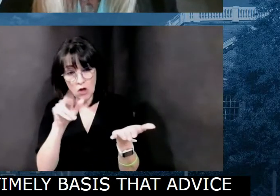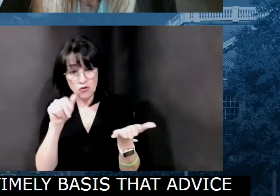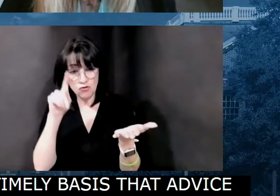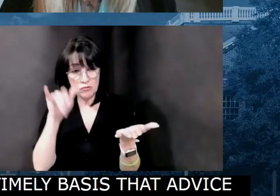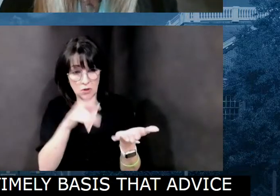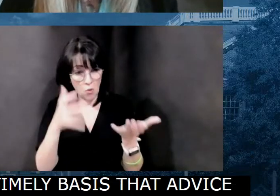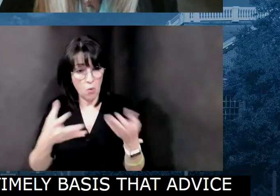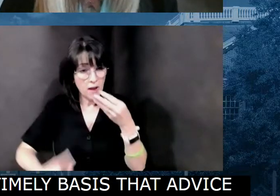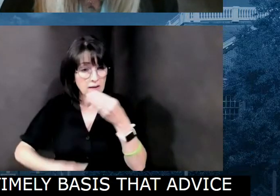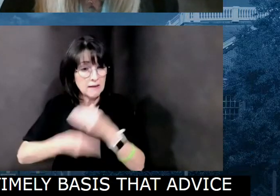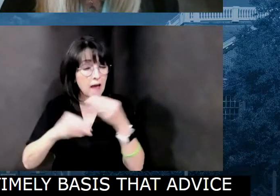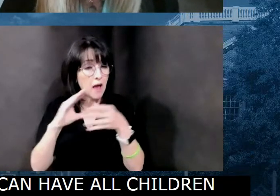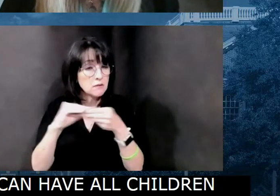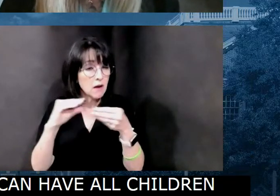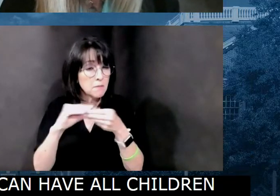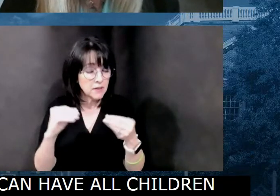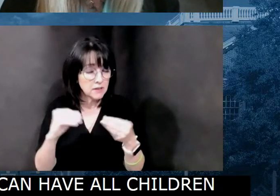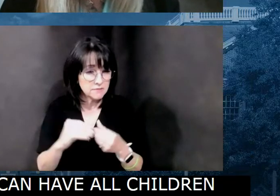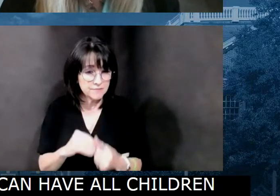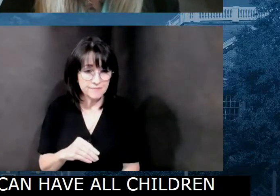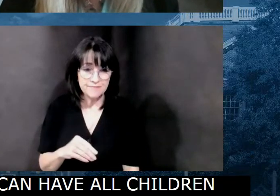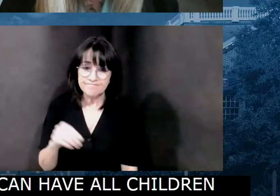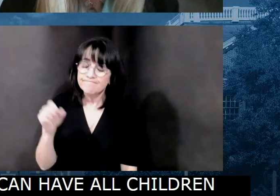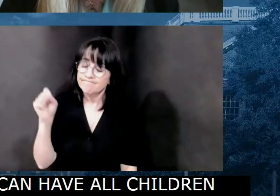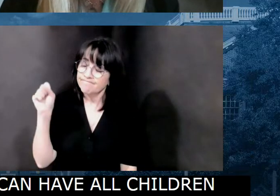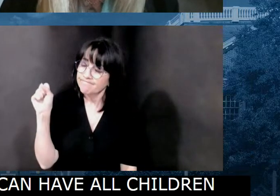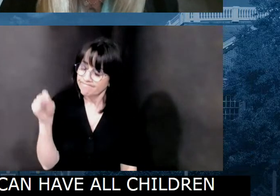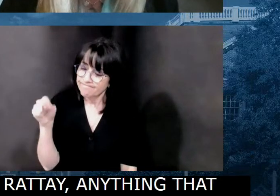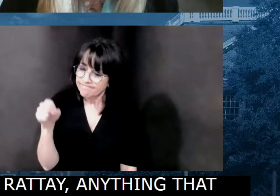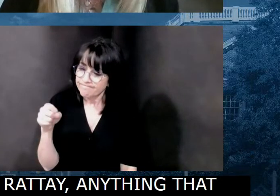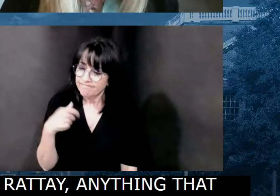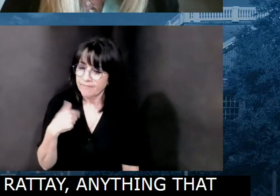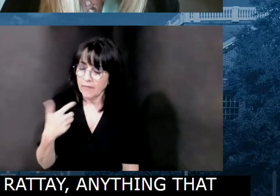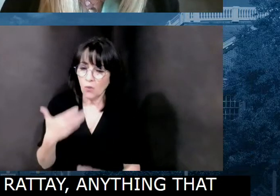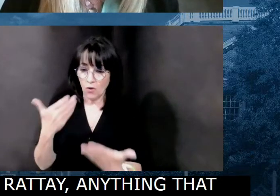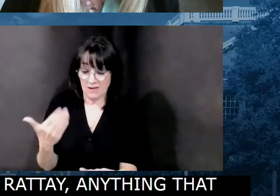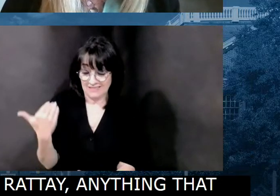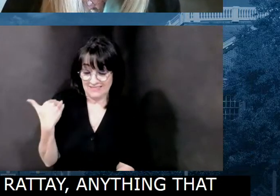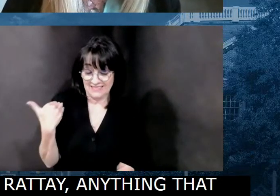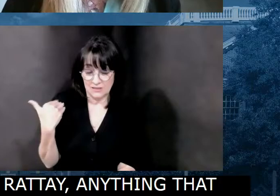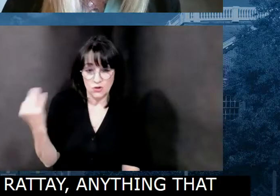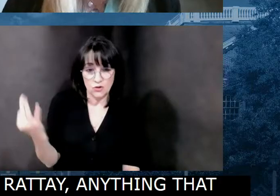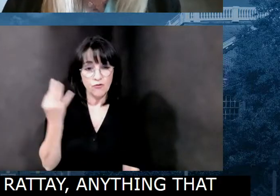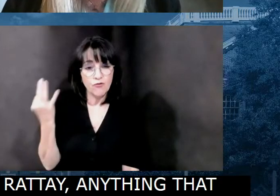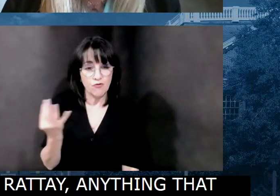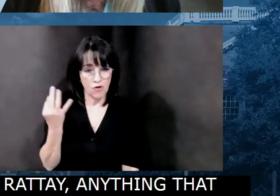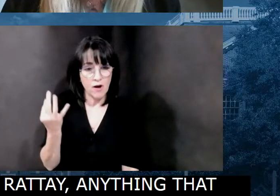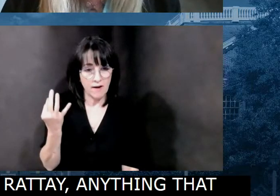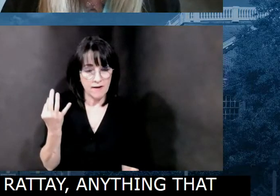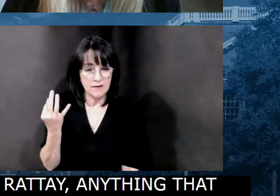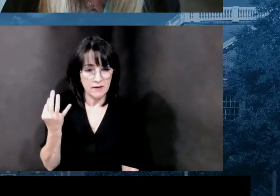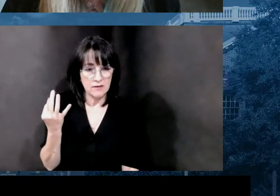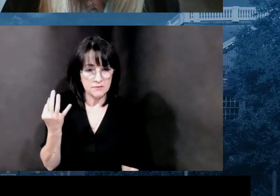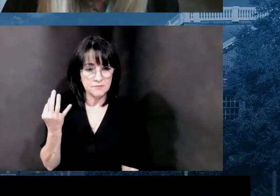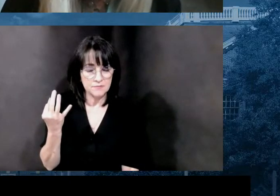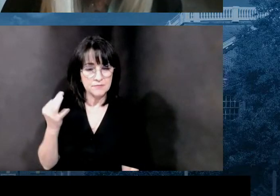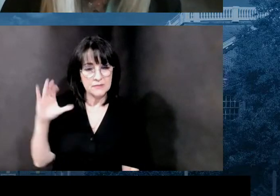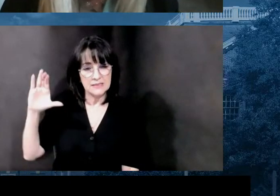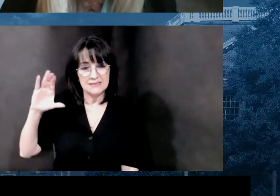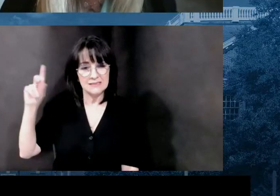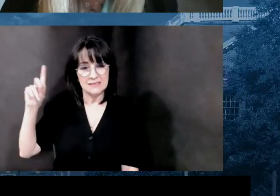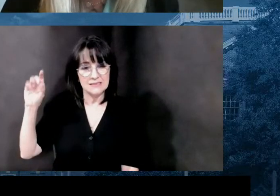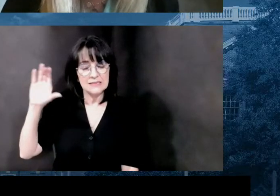I would just say the CDC came out with new camp guidance on Friday, which I think is kind of a good